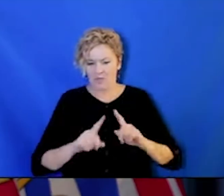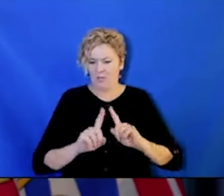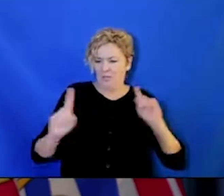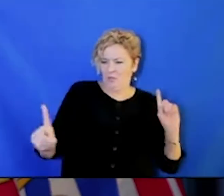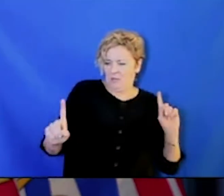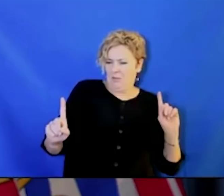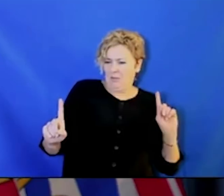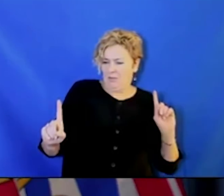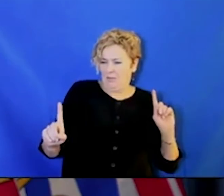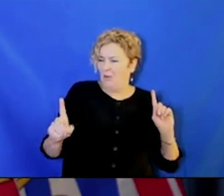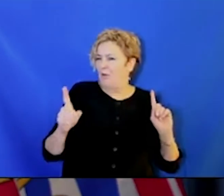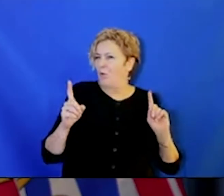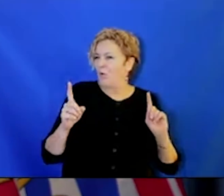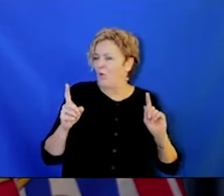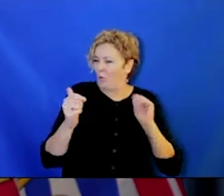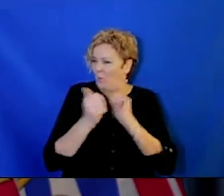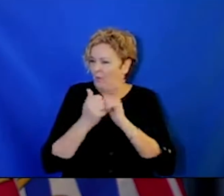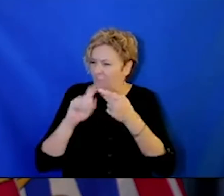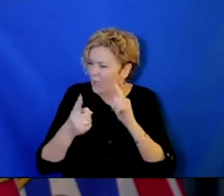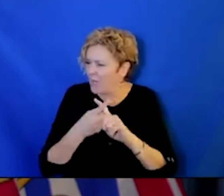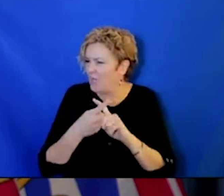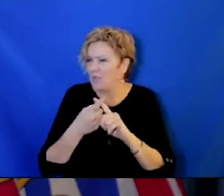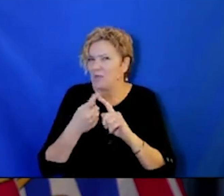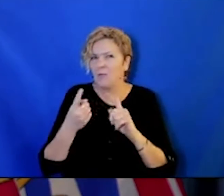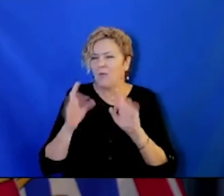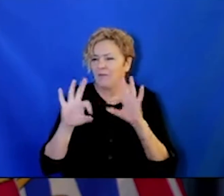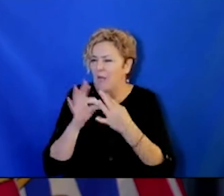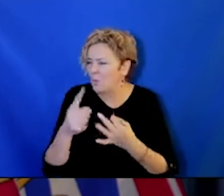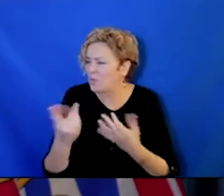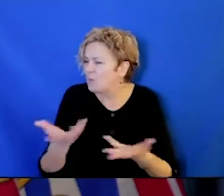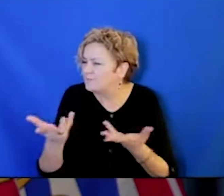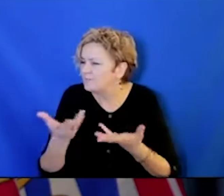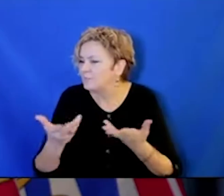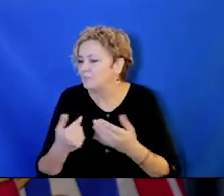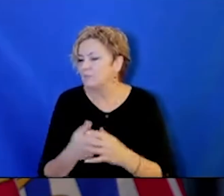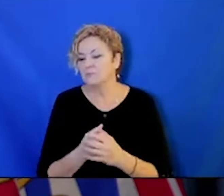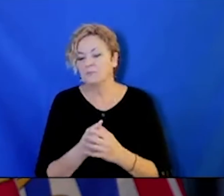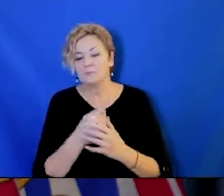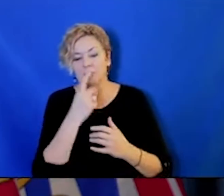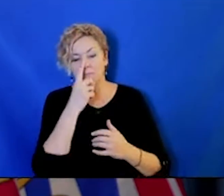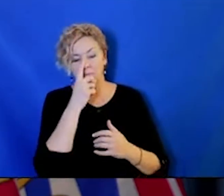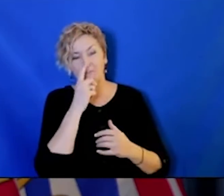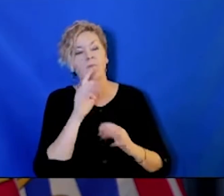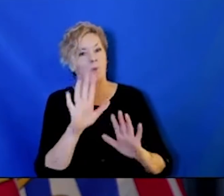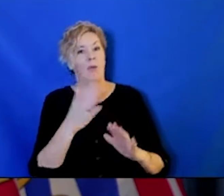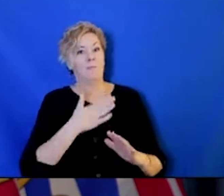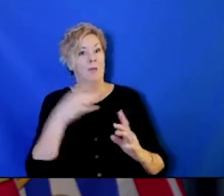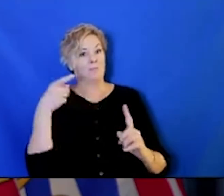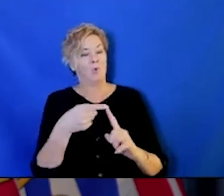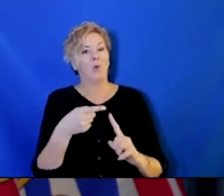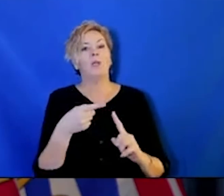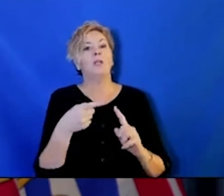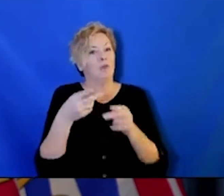out where the line in the sand is there. So what we're telling people, this is a short-term thing where we need to stop our social